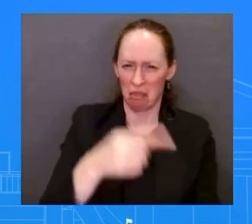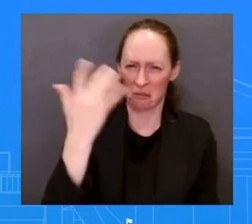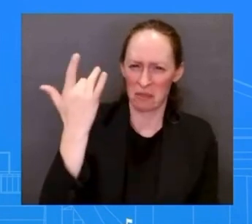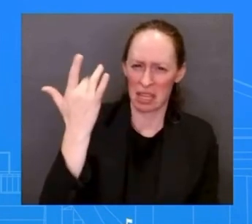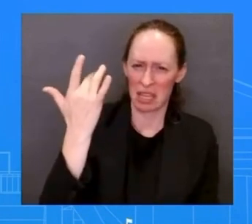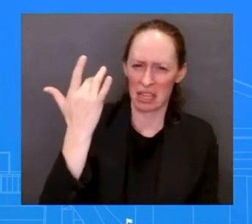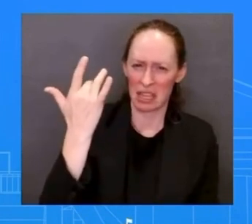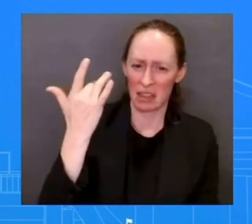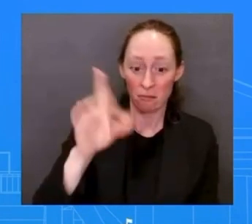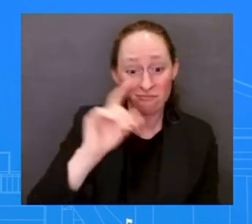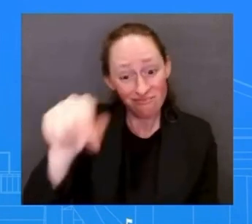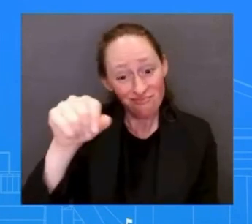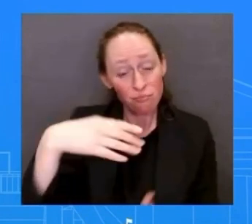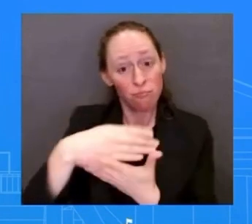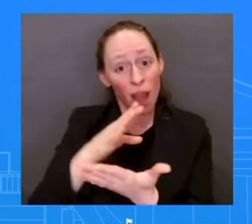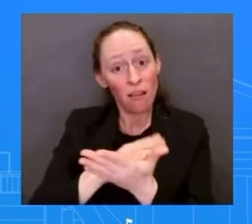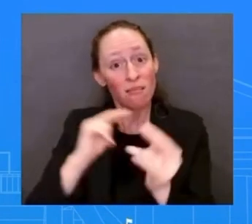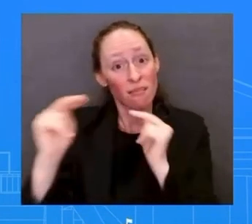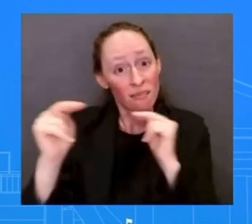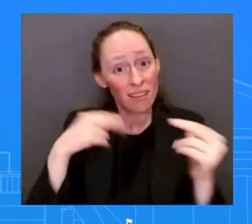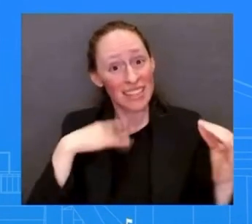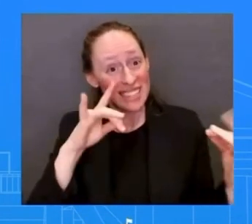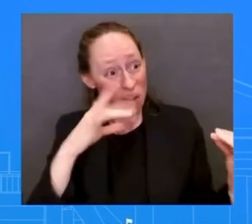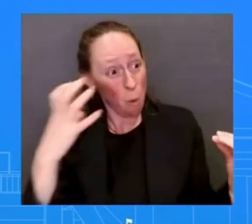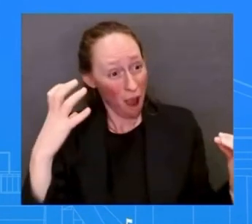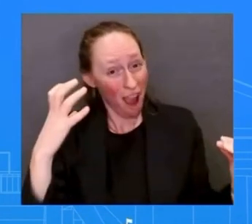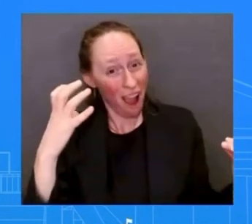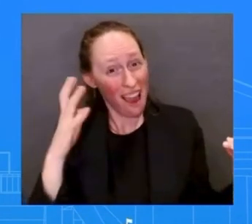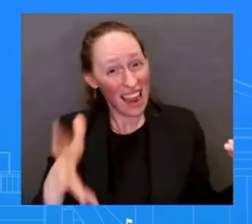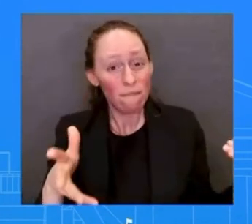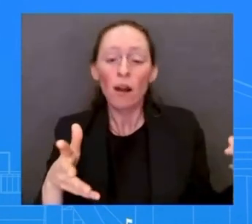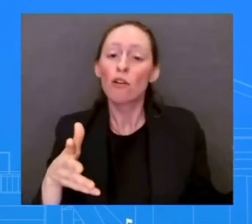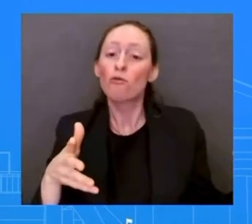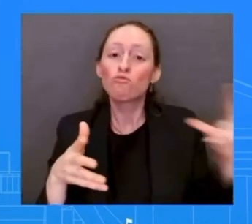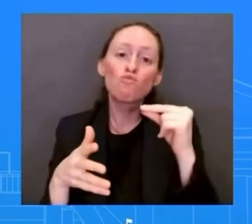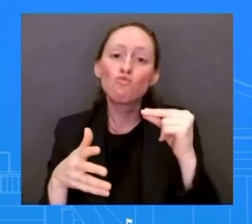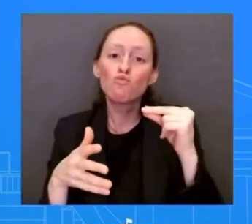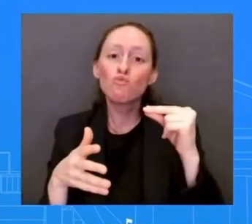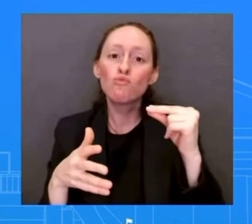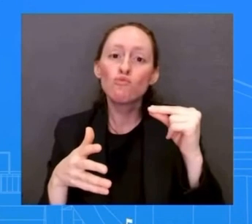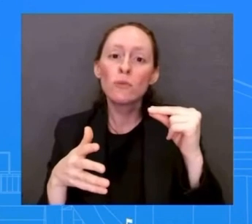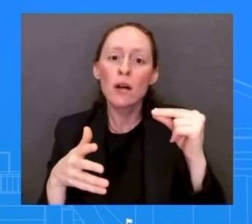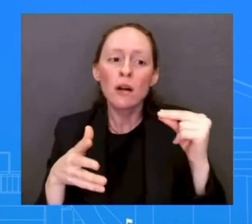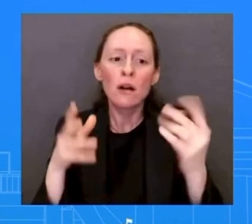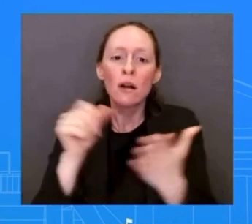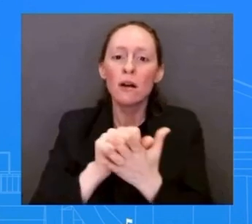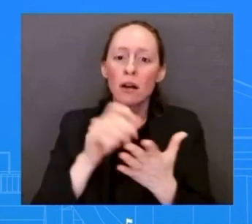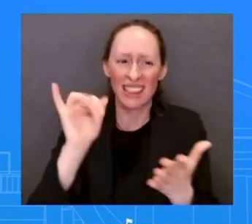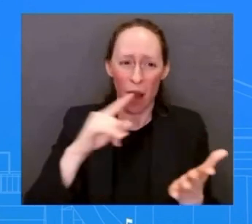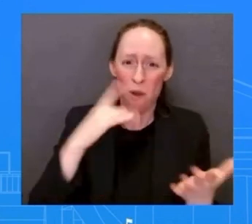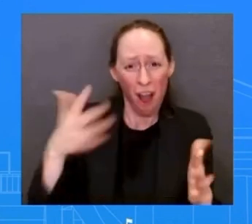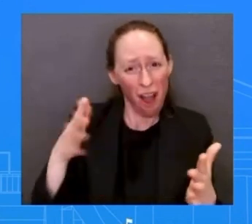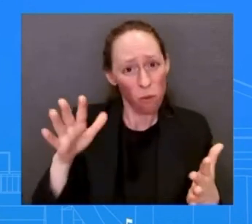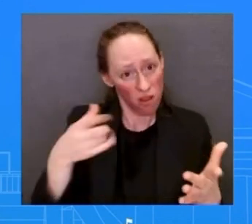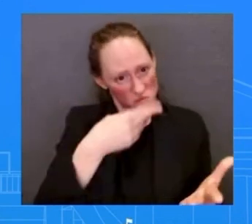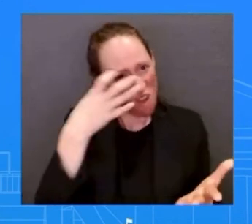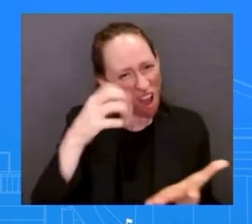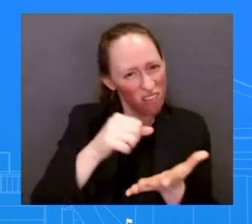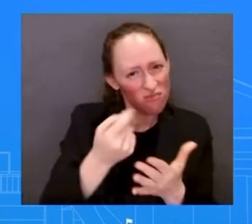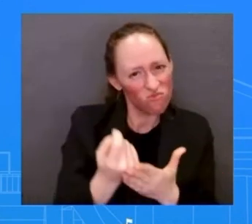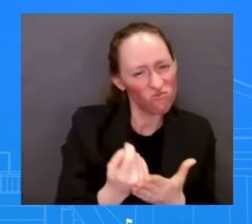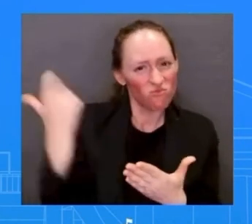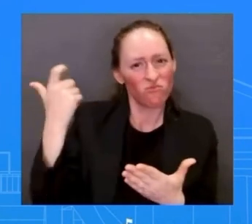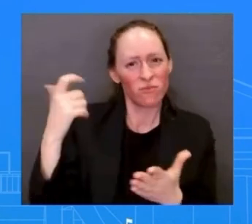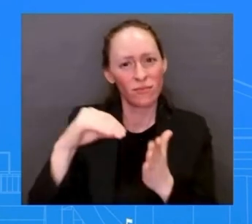they tried to strip, they tried to take away, that was something that they wanted to put on the chopping block, was the student debt relief. They were very clear about